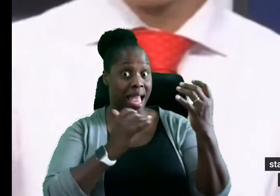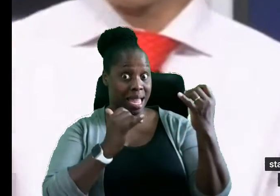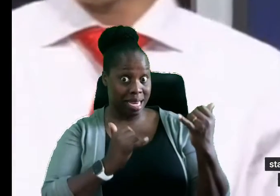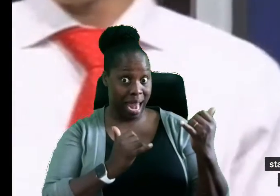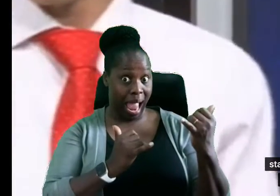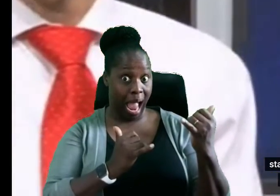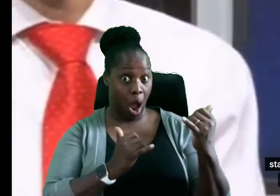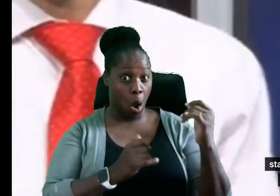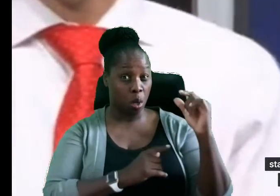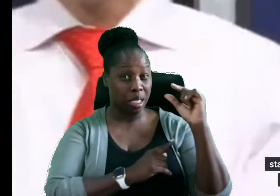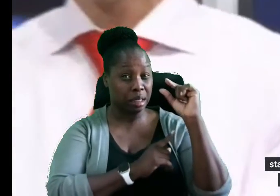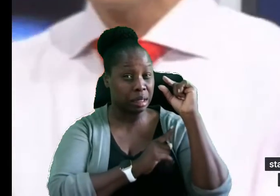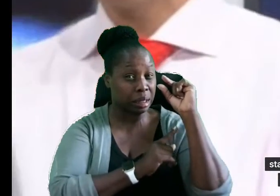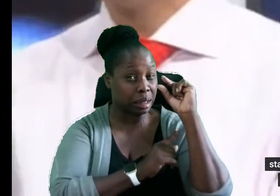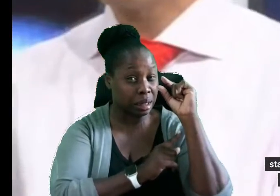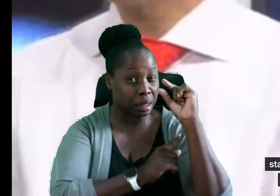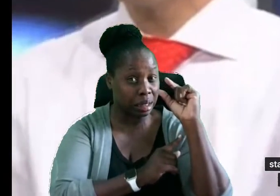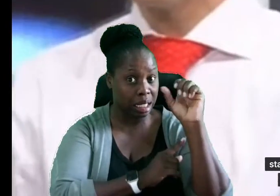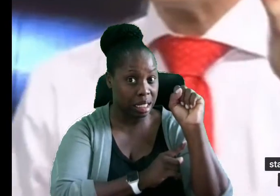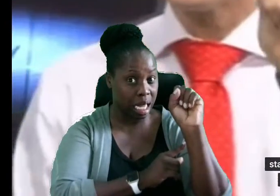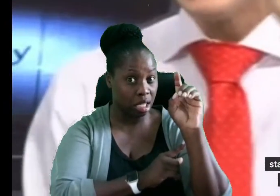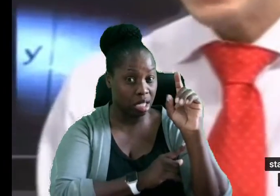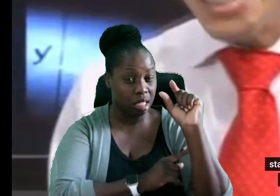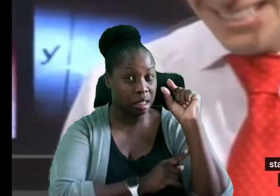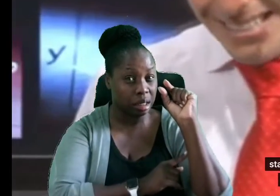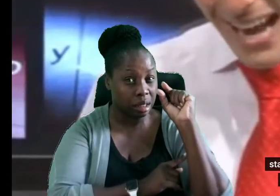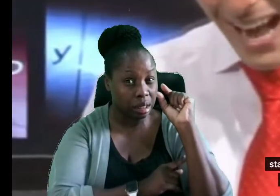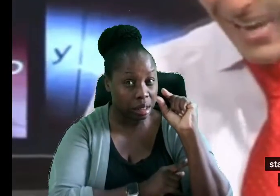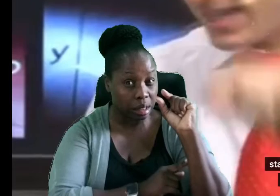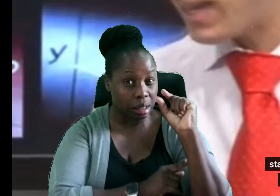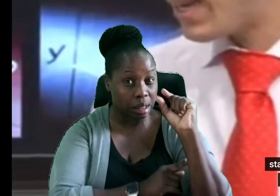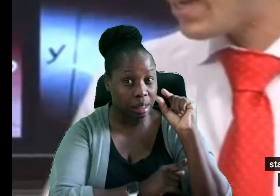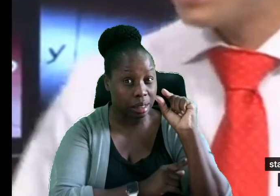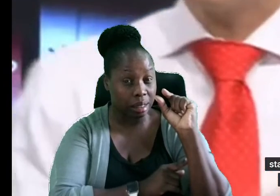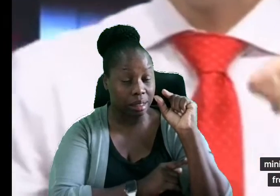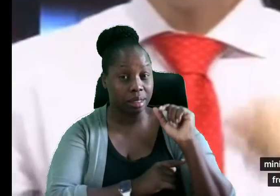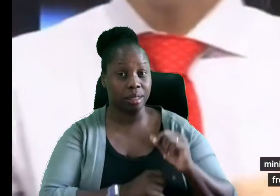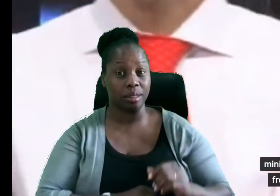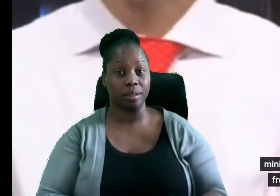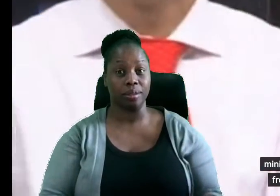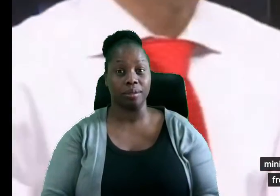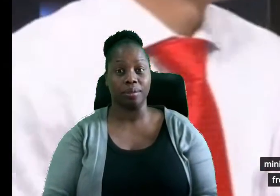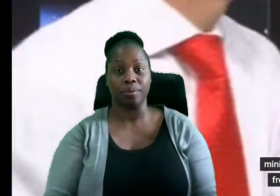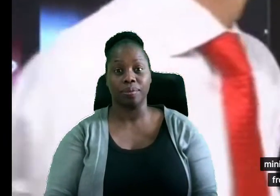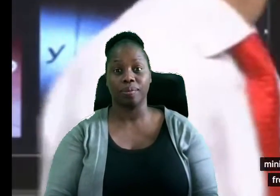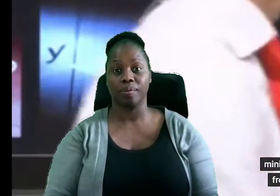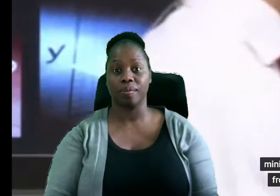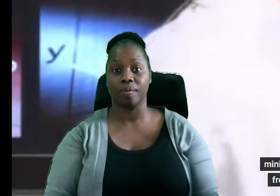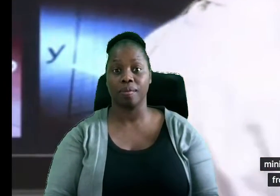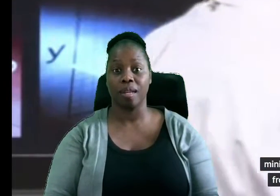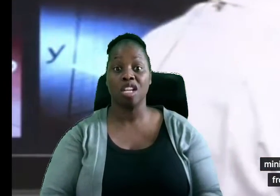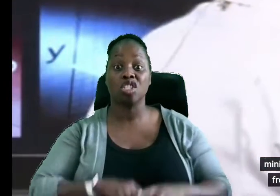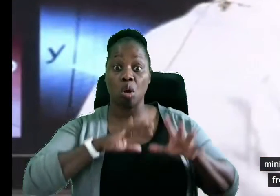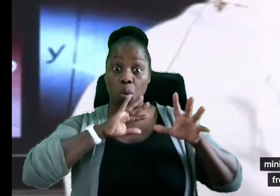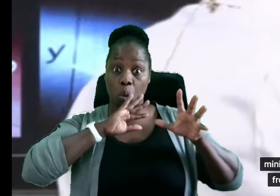1%. Now the standard deviation is tiny. It is minuscule.